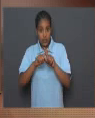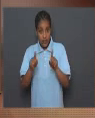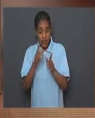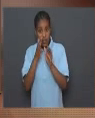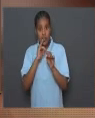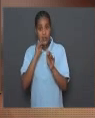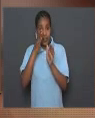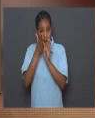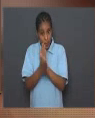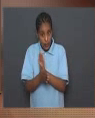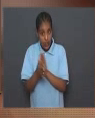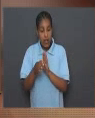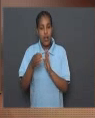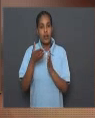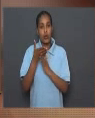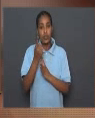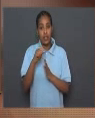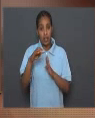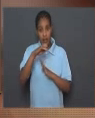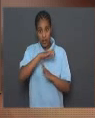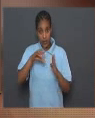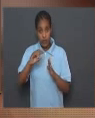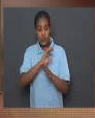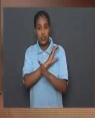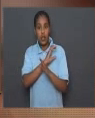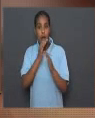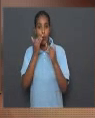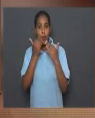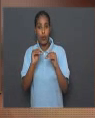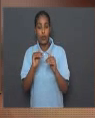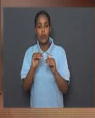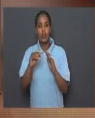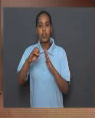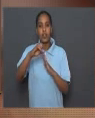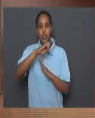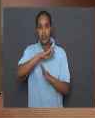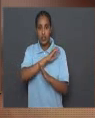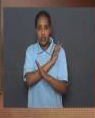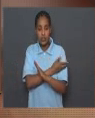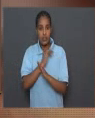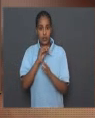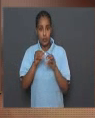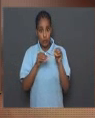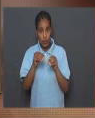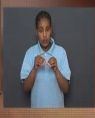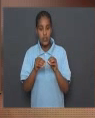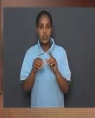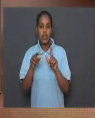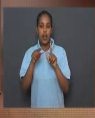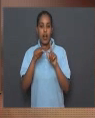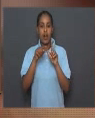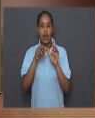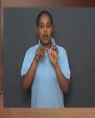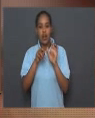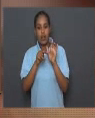applied across the electrodes, which is the amount of energy needed to move a particle from the anodes